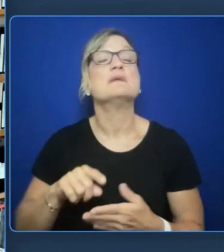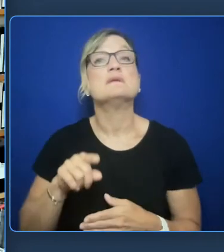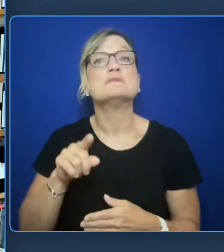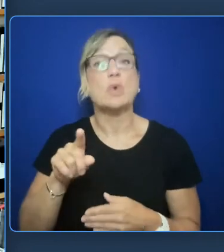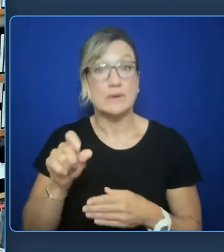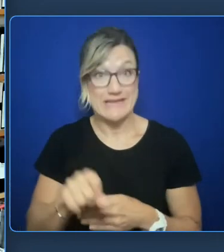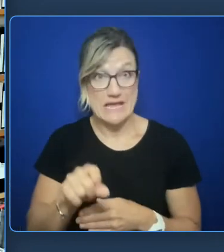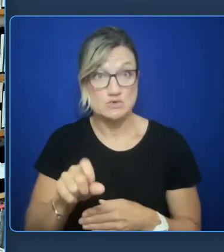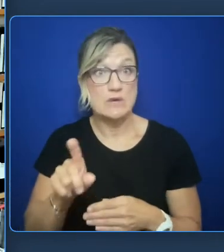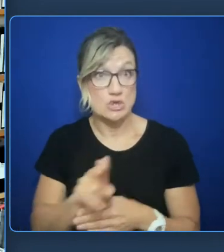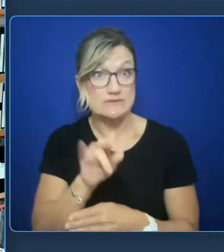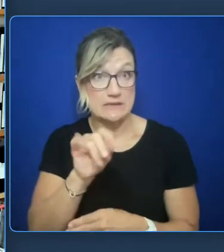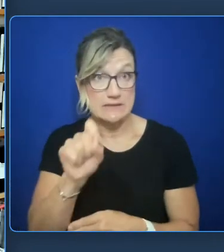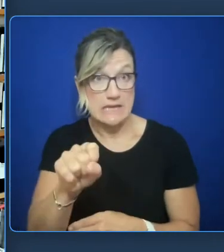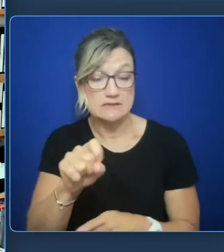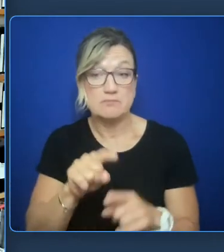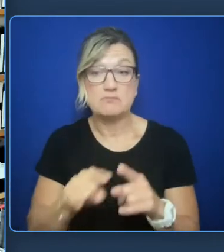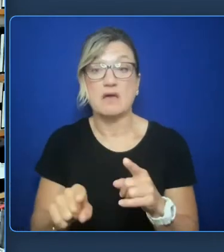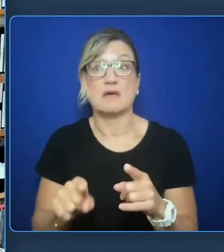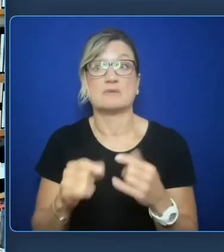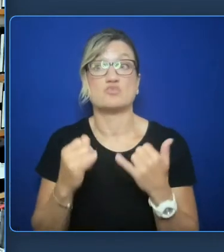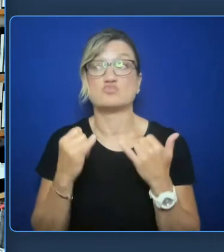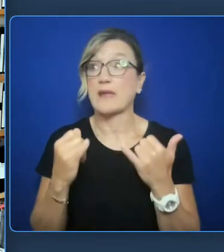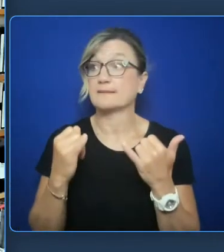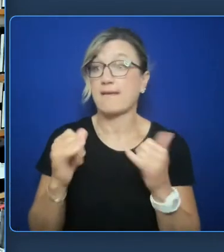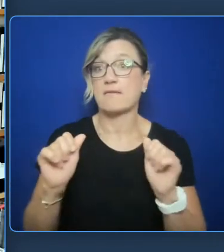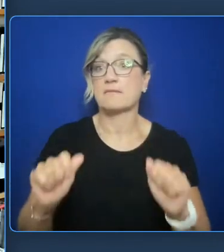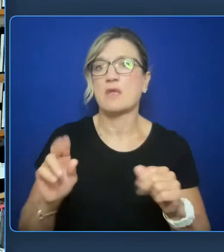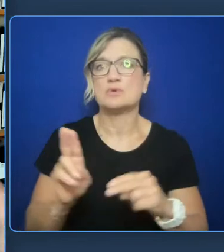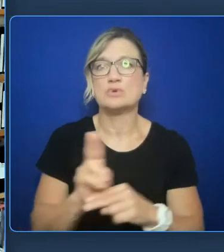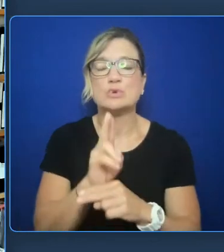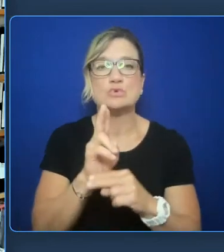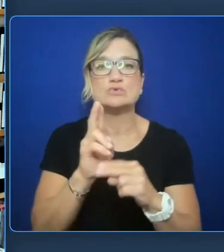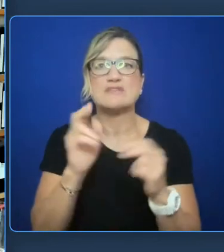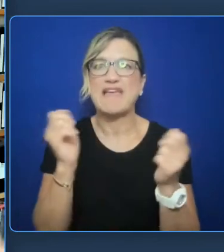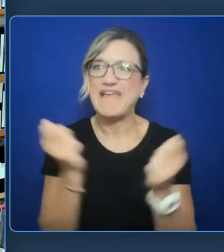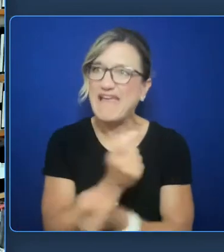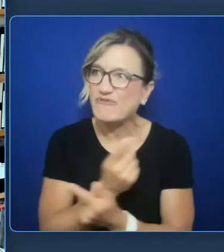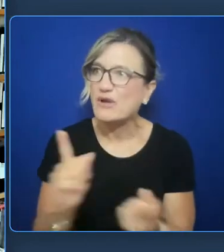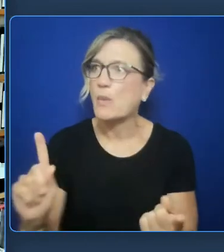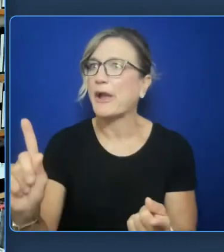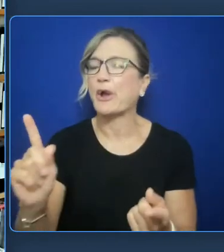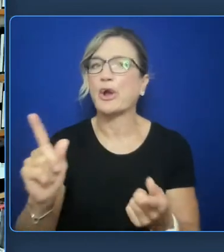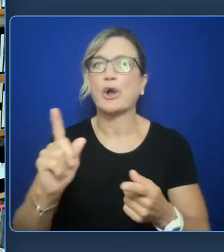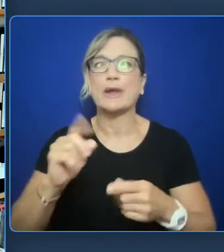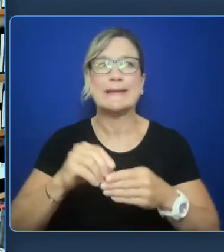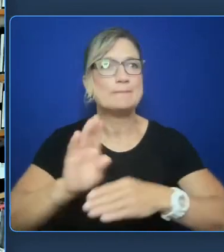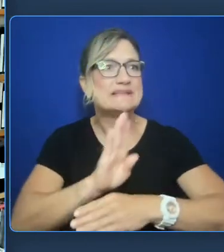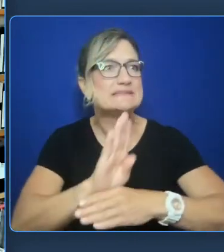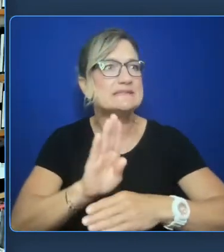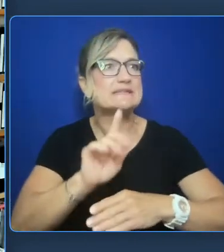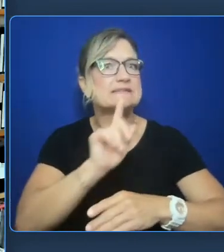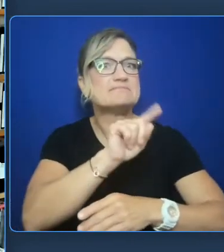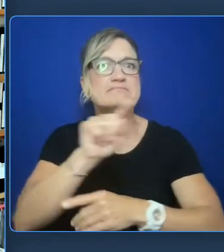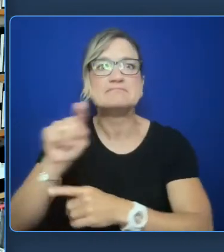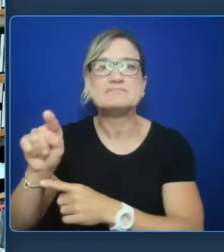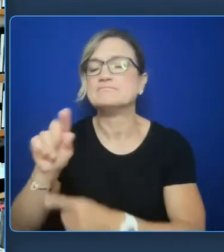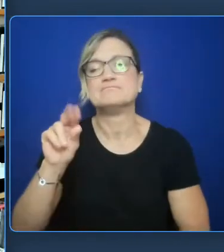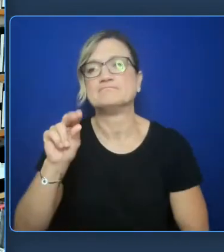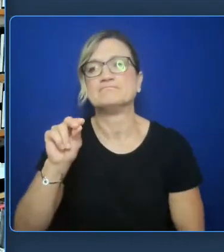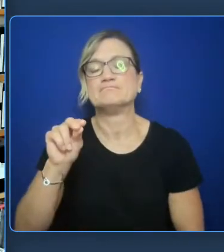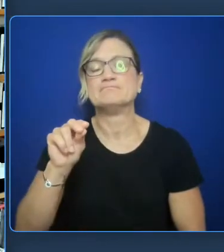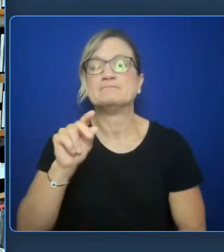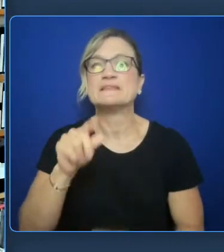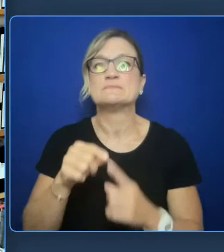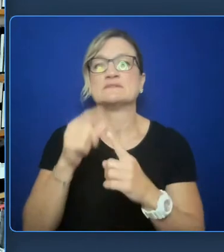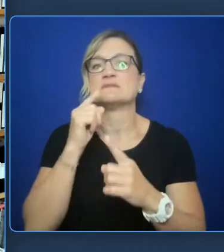used. I don't think we're at a point where it can be used everywhere commercially, certainly not for feature